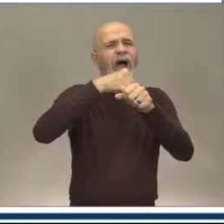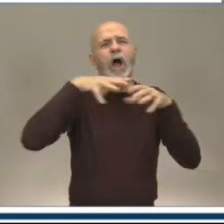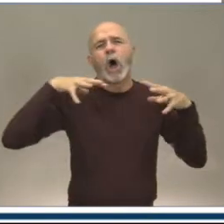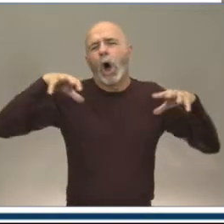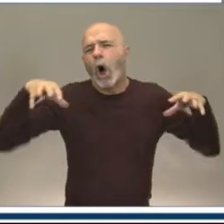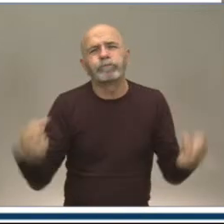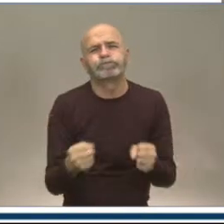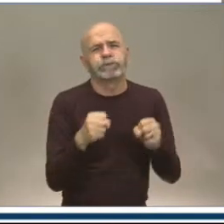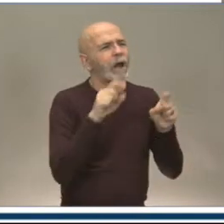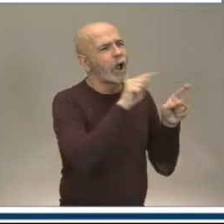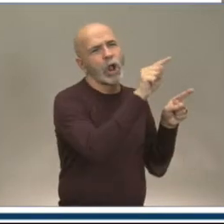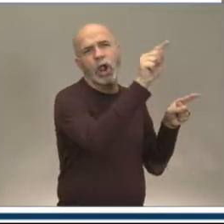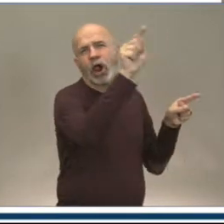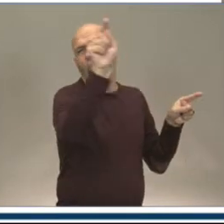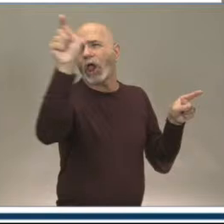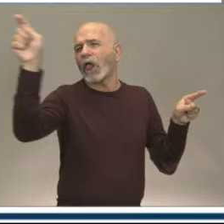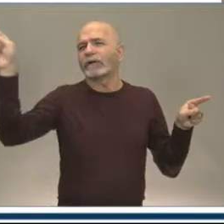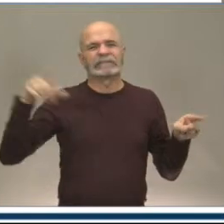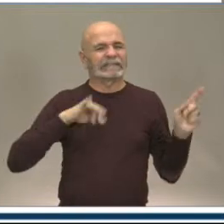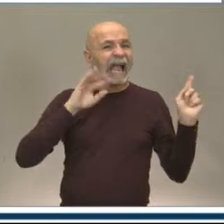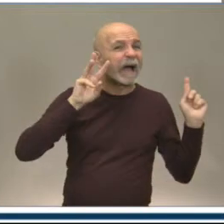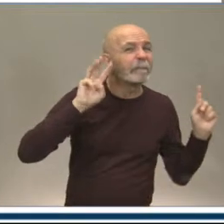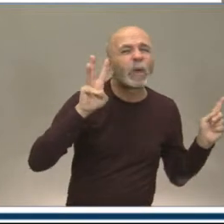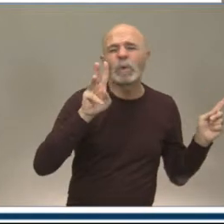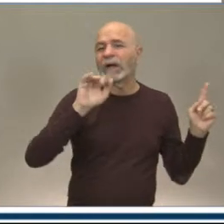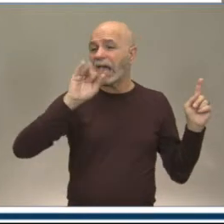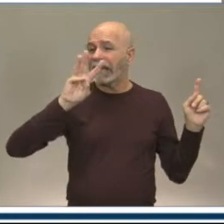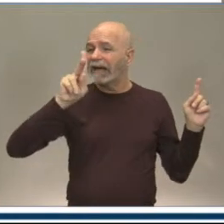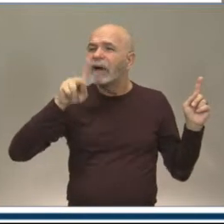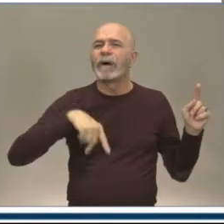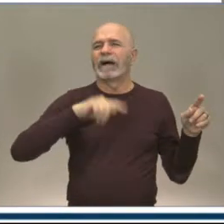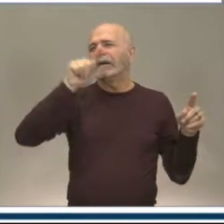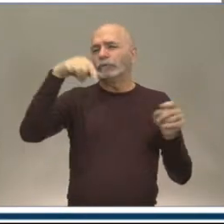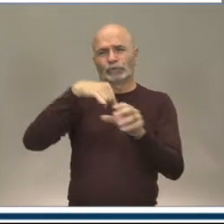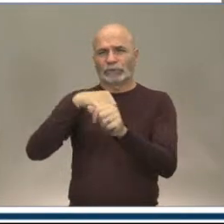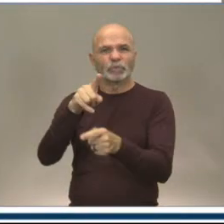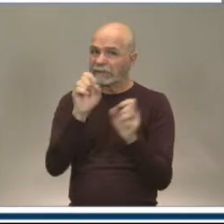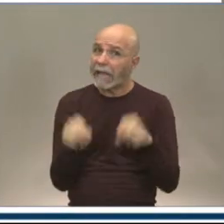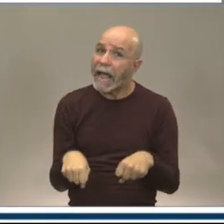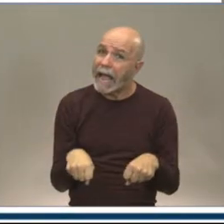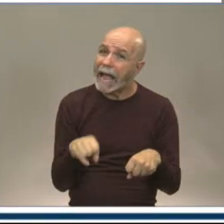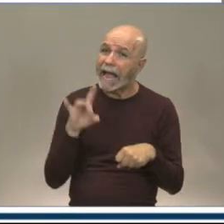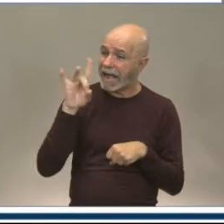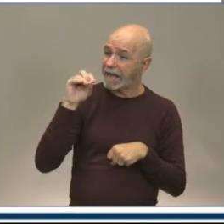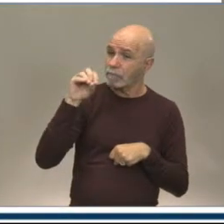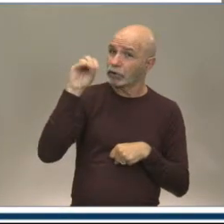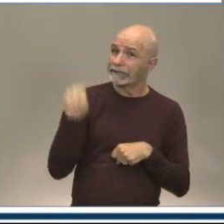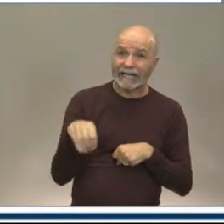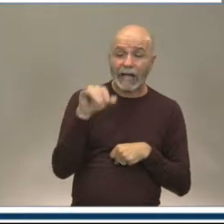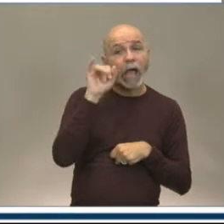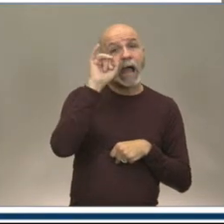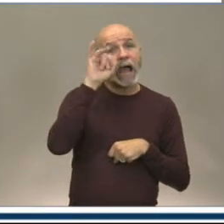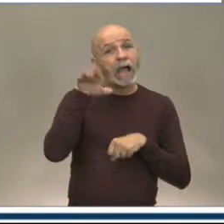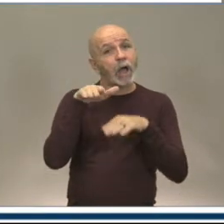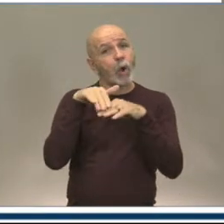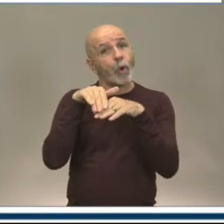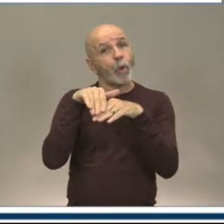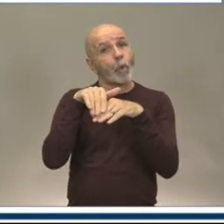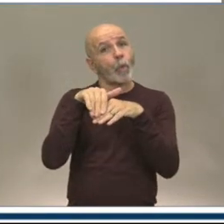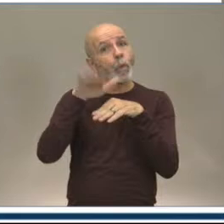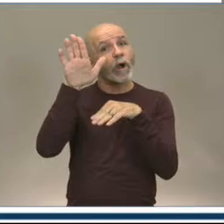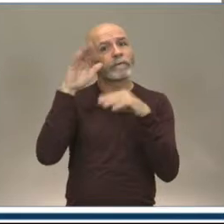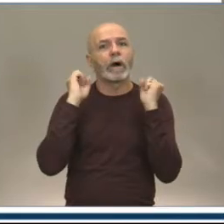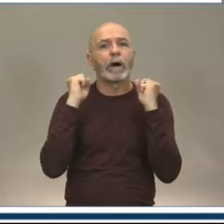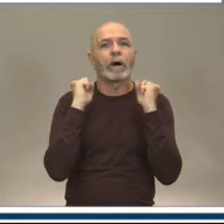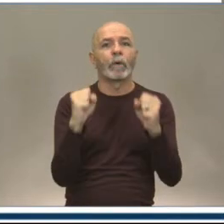clinic, to get that 80% vaccinated. And if it's higher than 80%, we'll make sure we have the capacity there